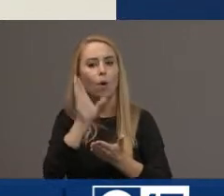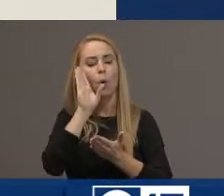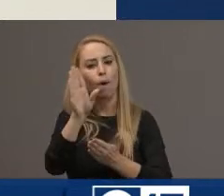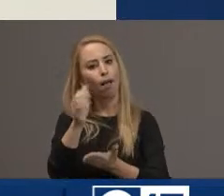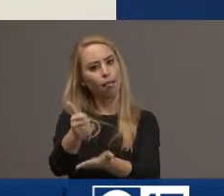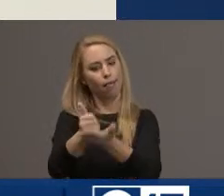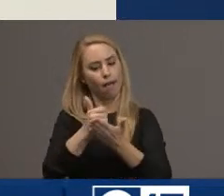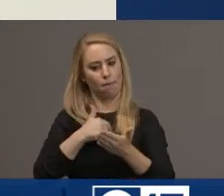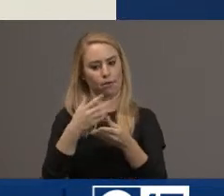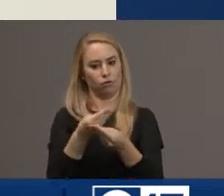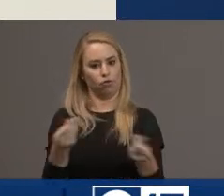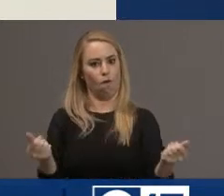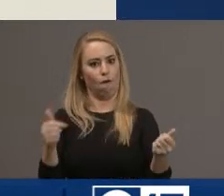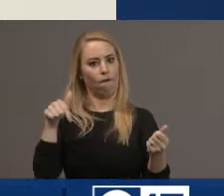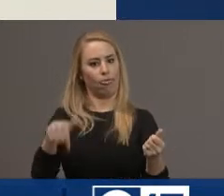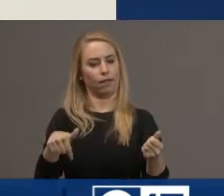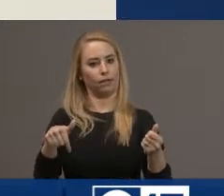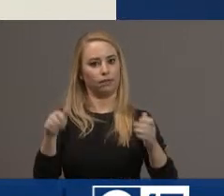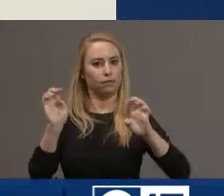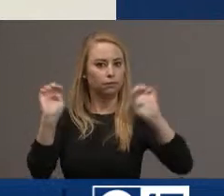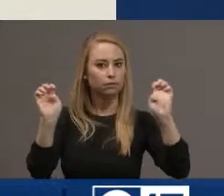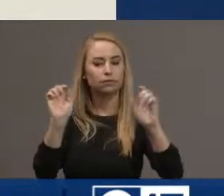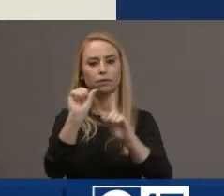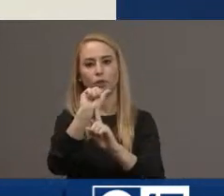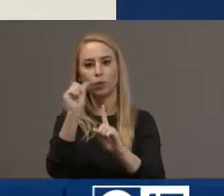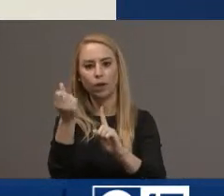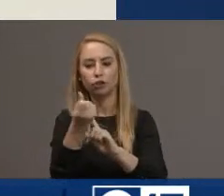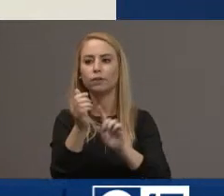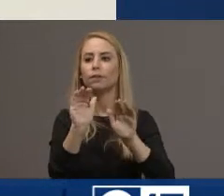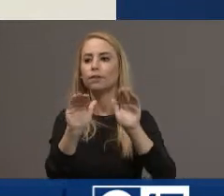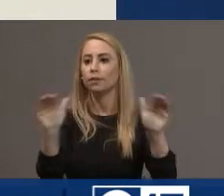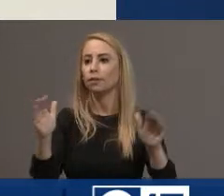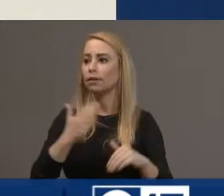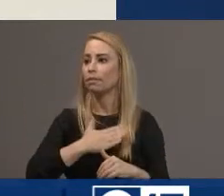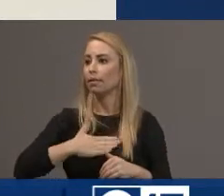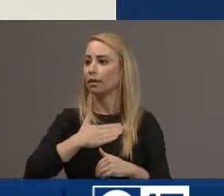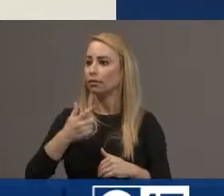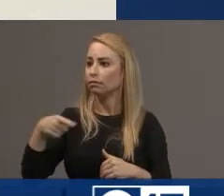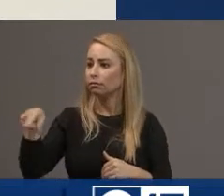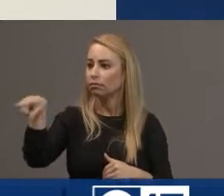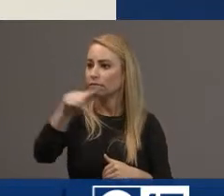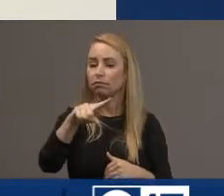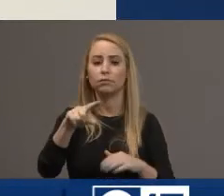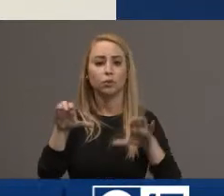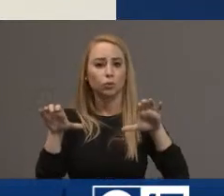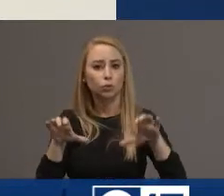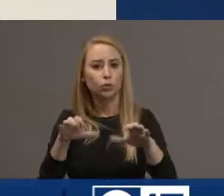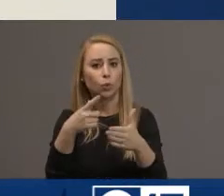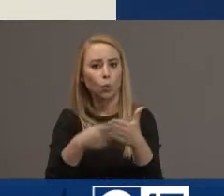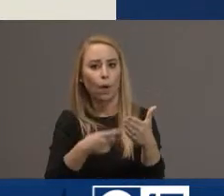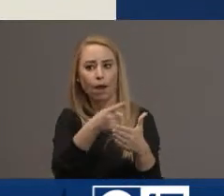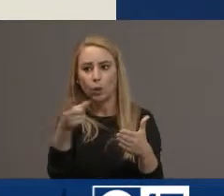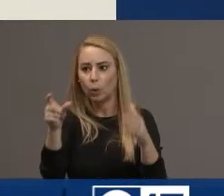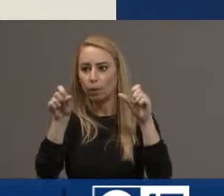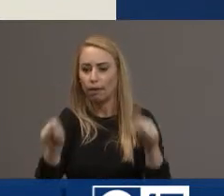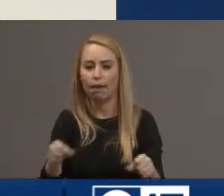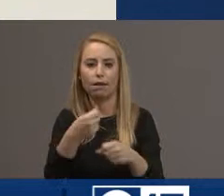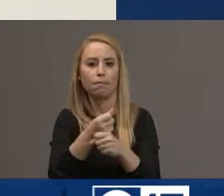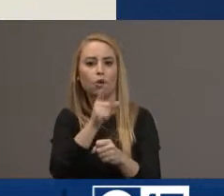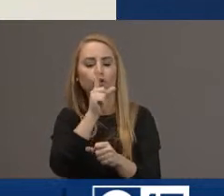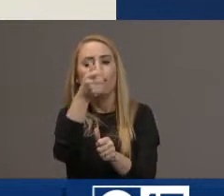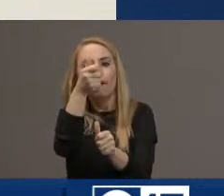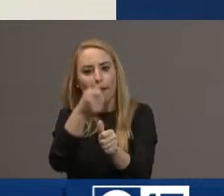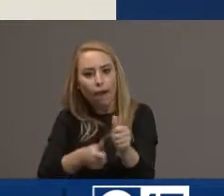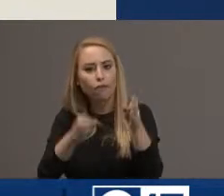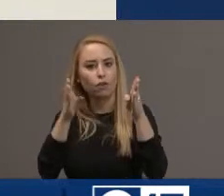our present crisis. If you could do whatever you can in your power to make sure that every